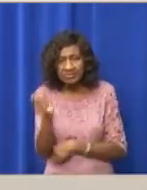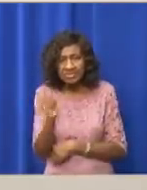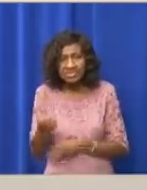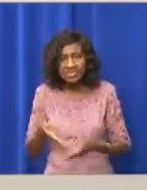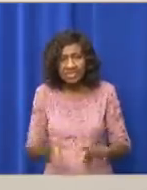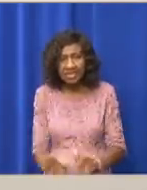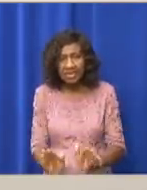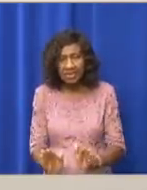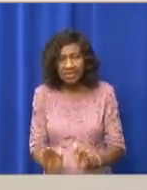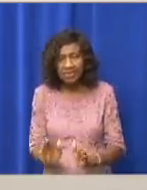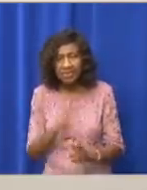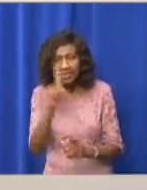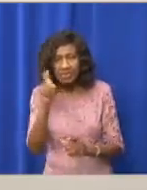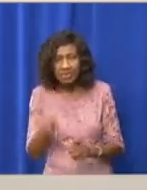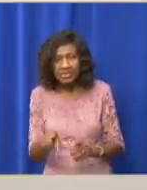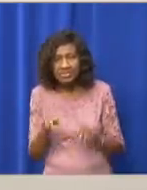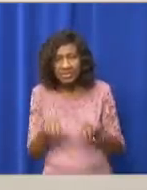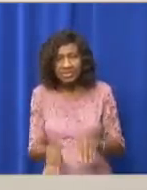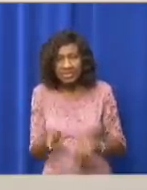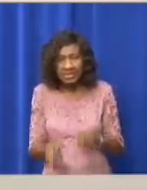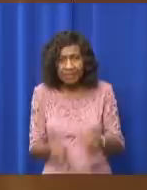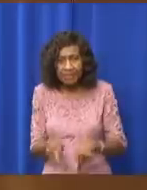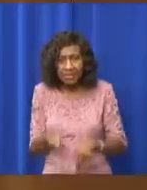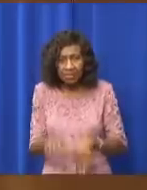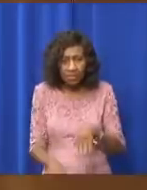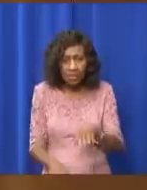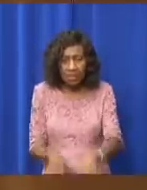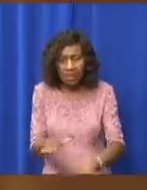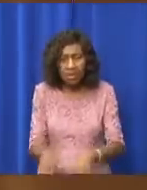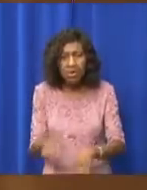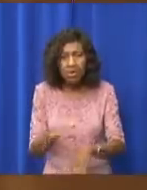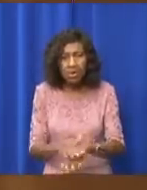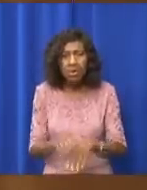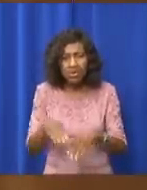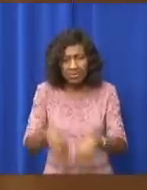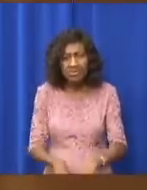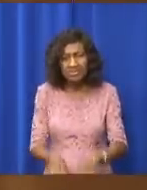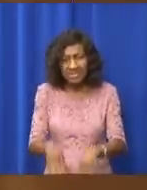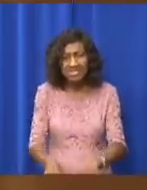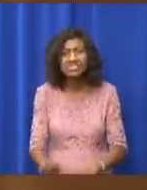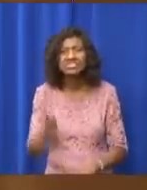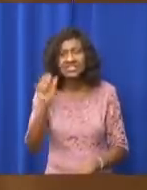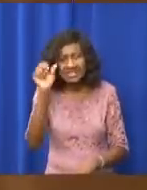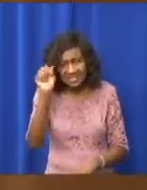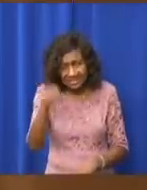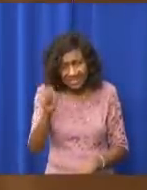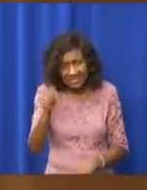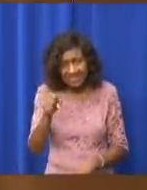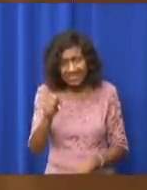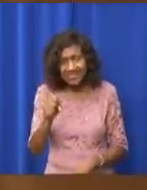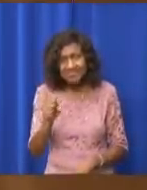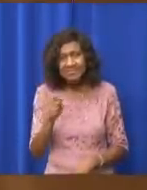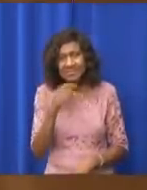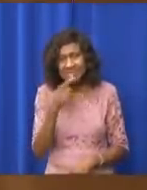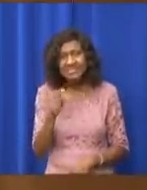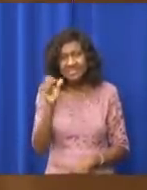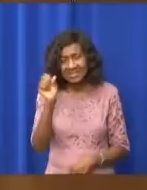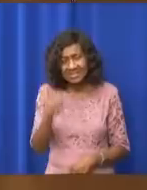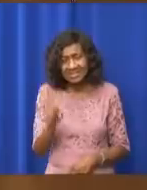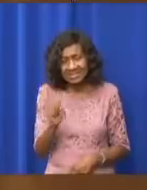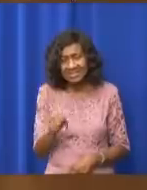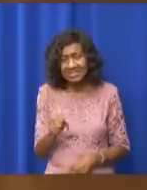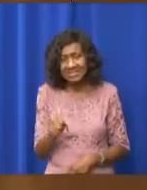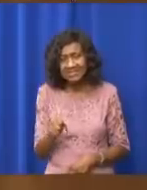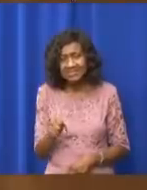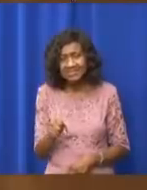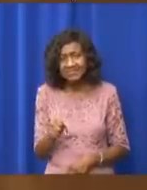to walk the beach as part of their exercise, or is that off limits? No, walking would be permitted, absolutely. I should have said that, and if I omitted that, apologies.